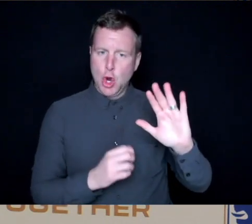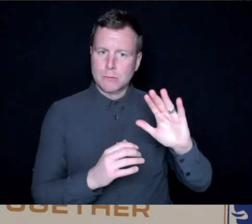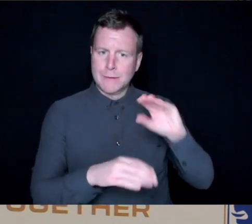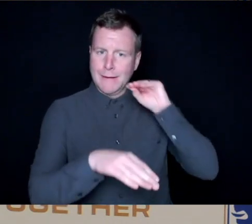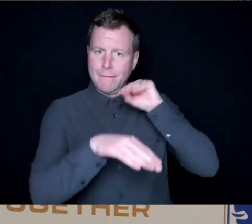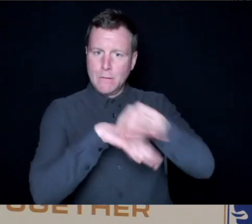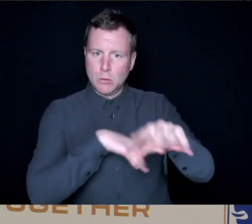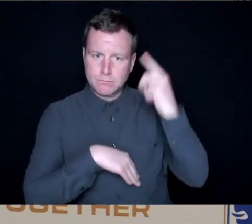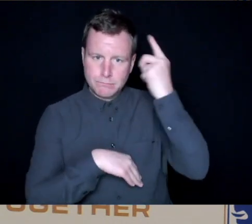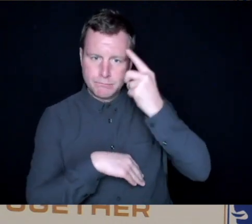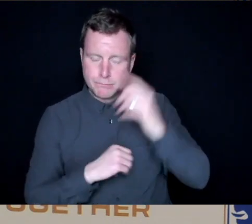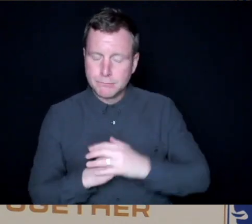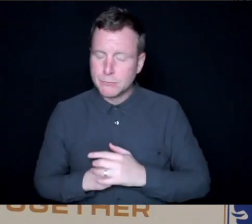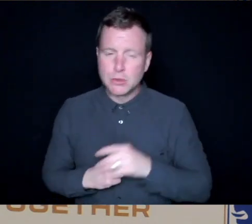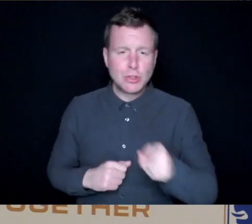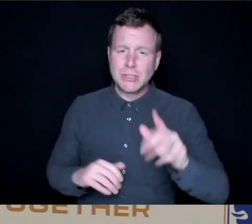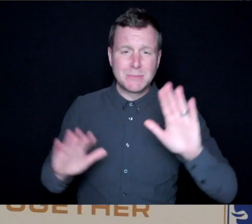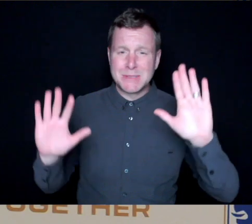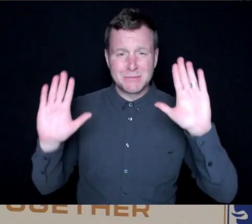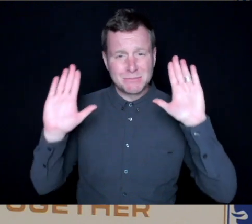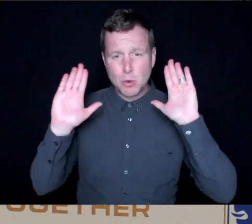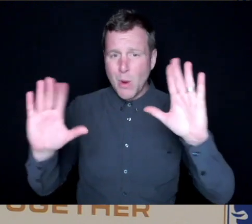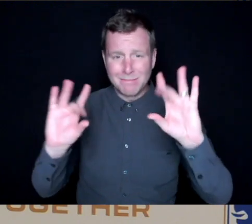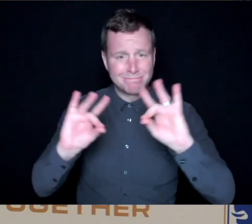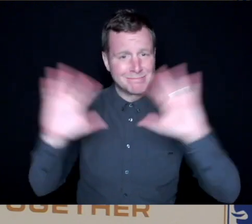development. She's been exceptional this year.